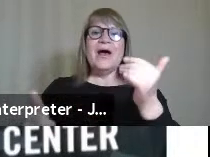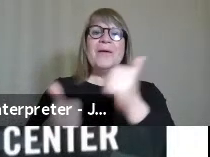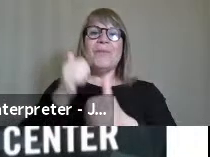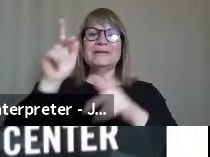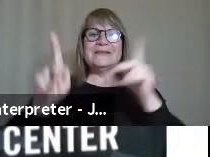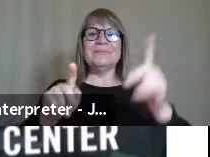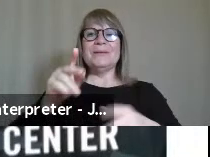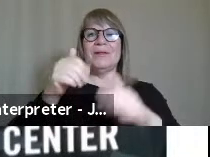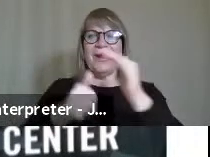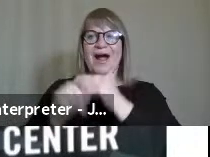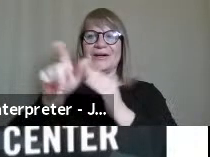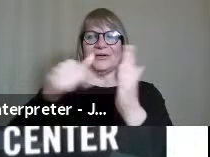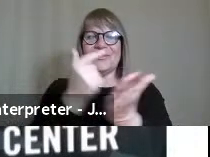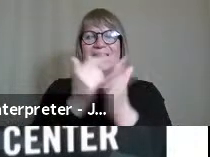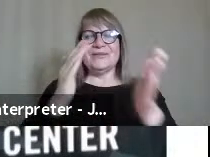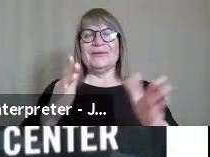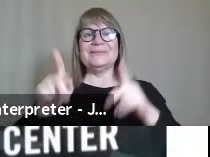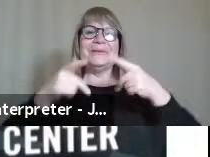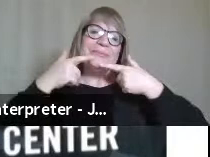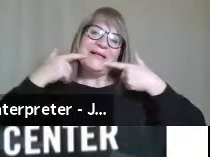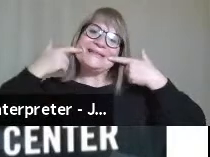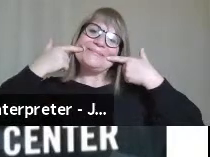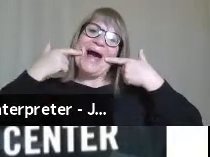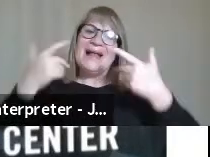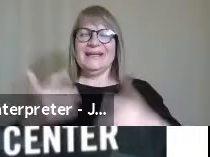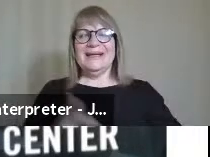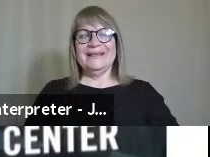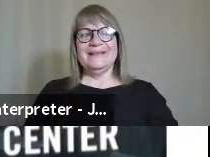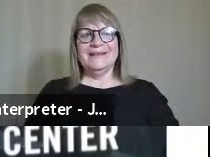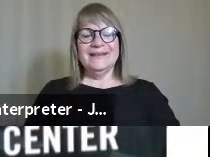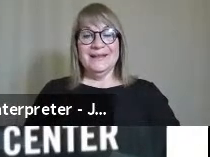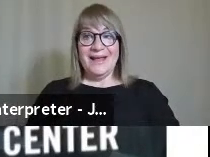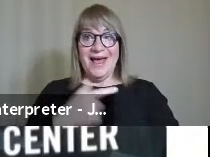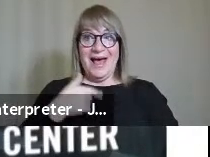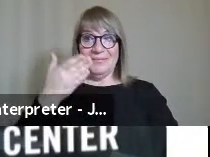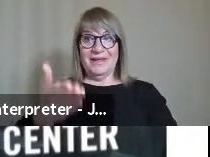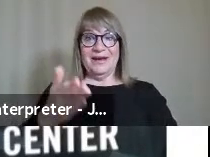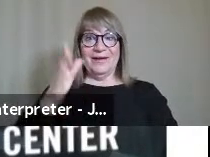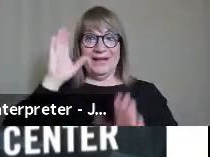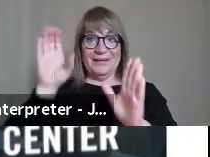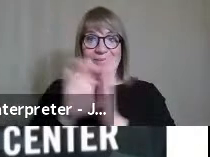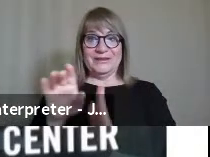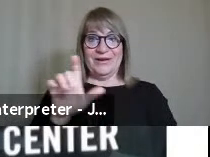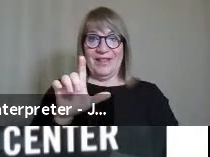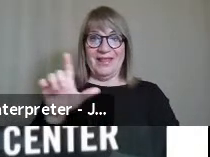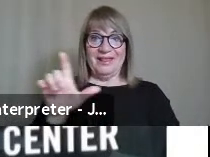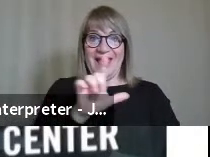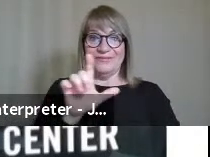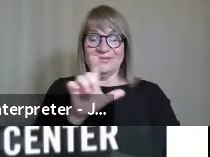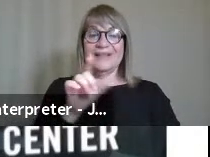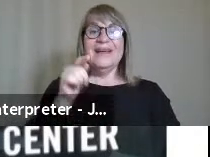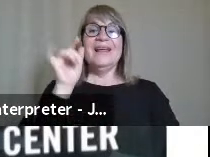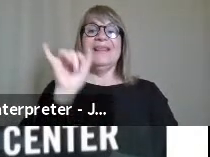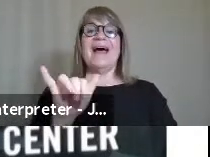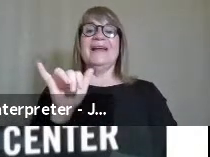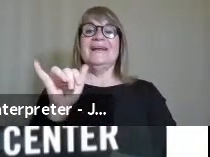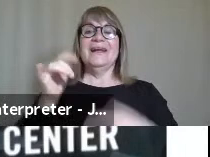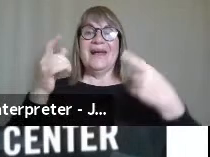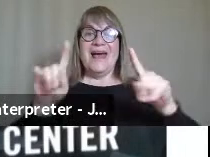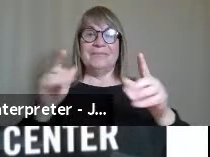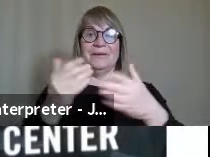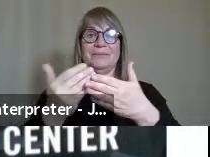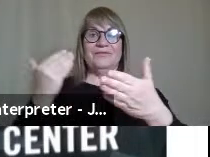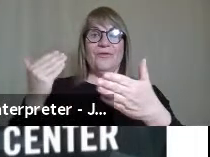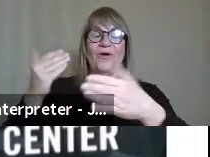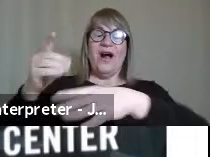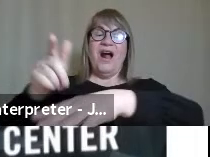smiling in the sun and i'll tell you because i know i'm in the picture on the left this was right before one of our